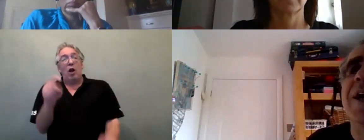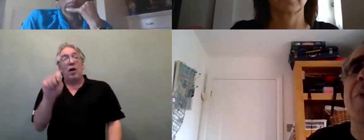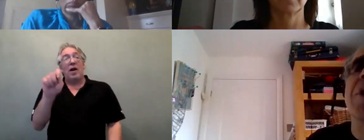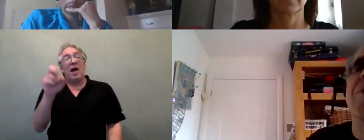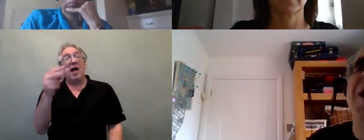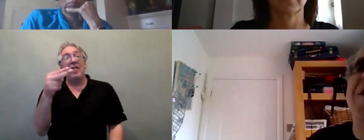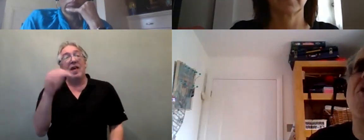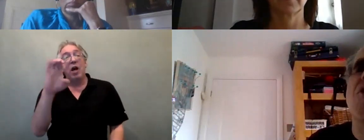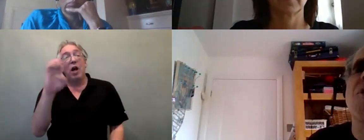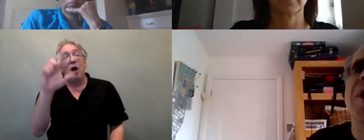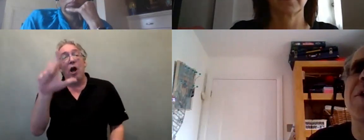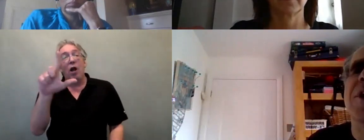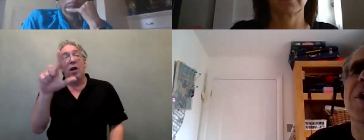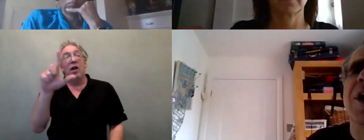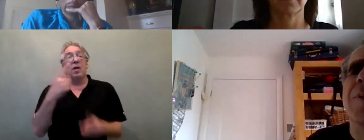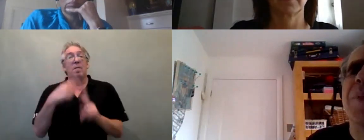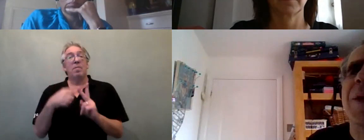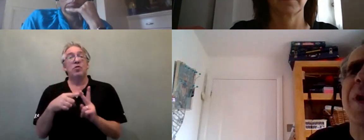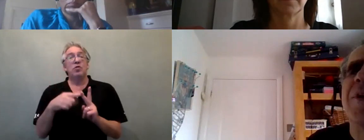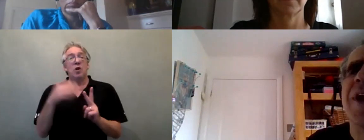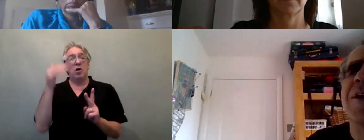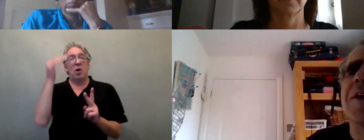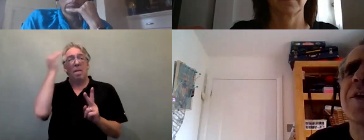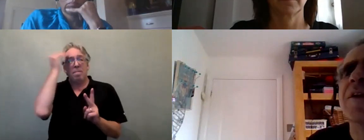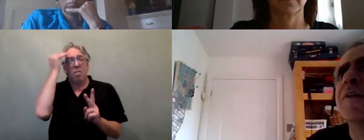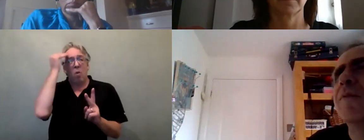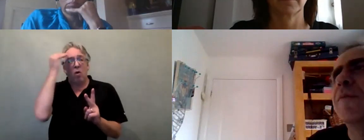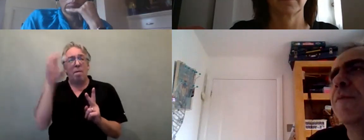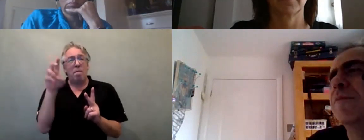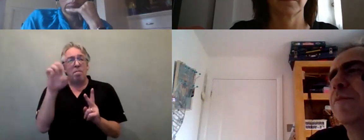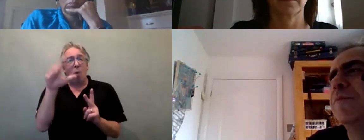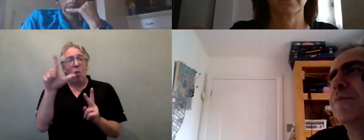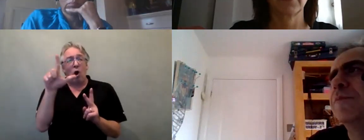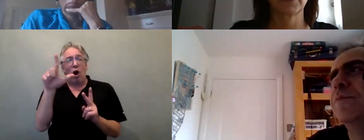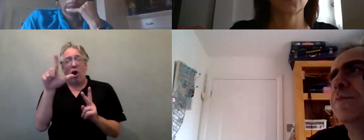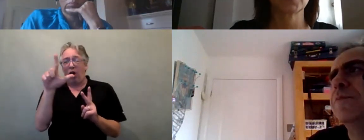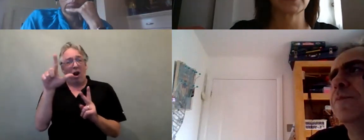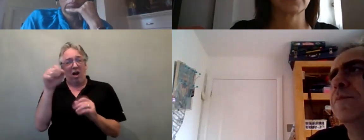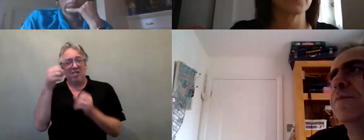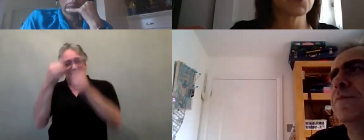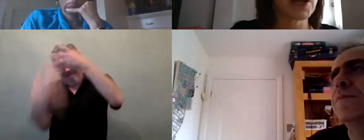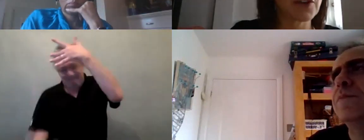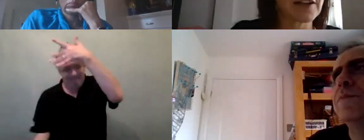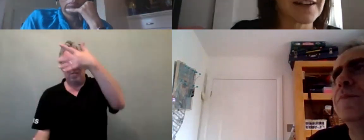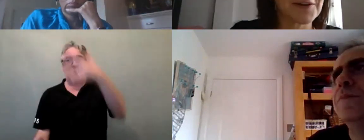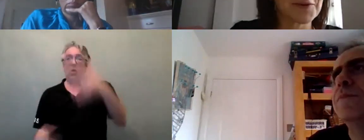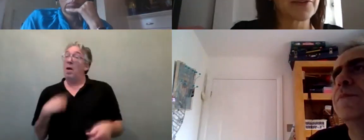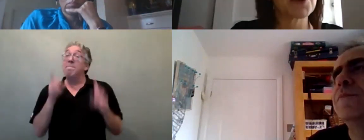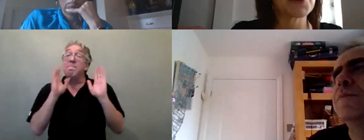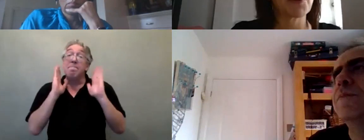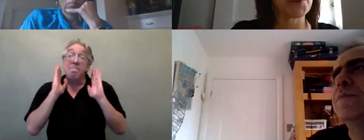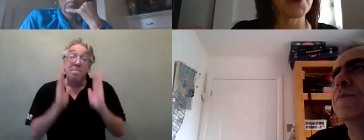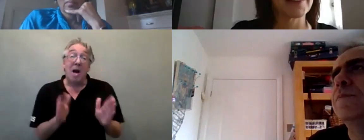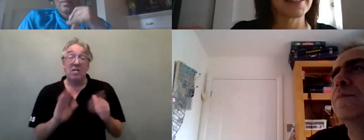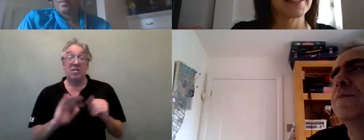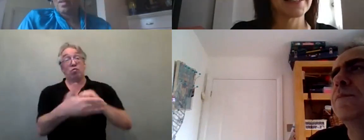now, and we've got to make sure that people are protected. Thank you, Steve. Charlotte, any quick thoughts